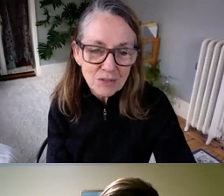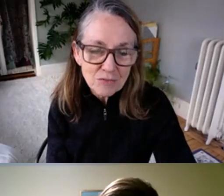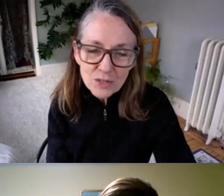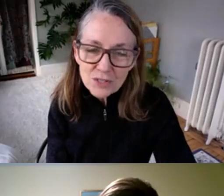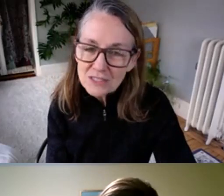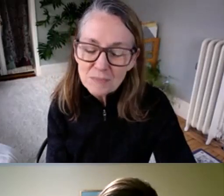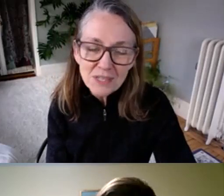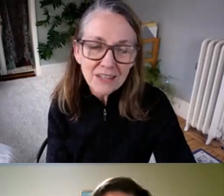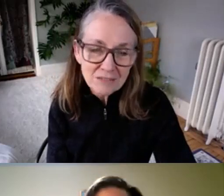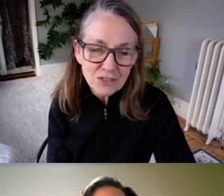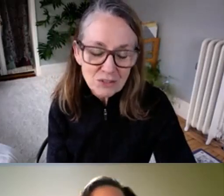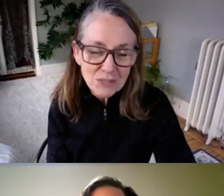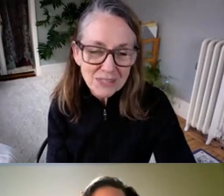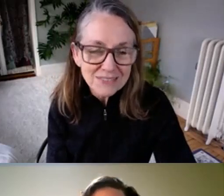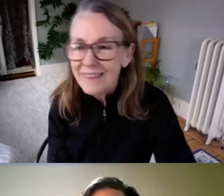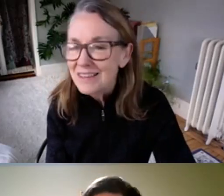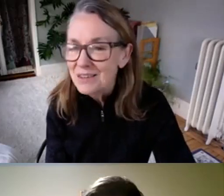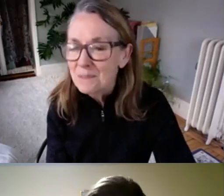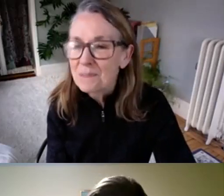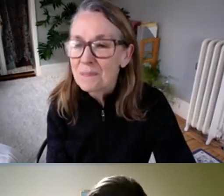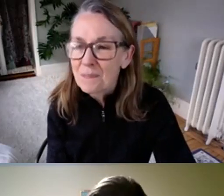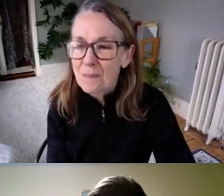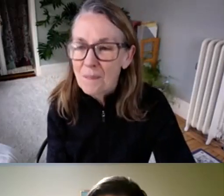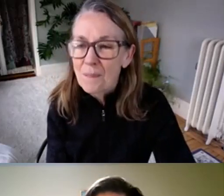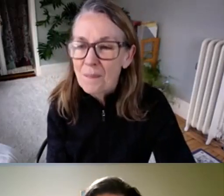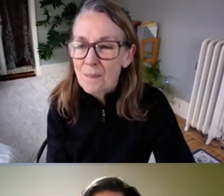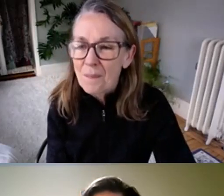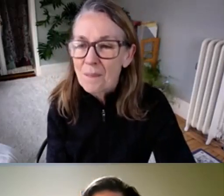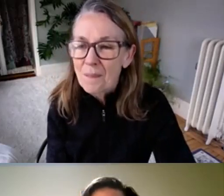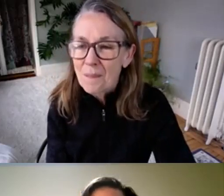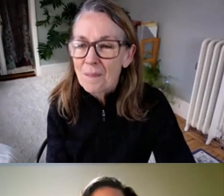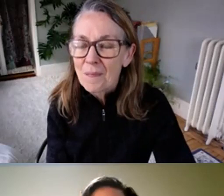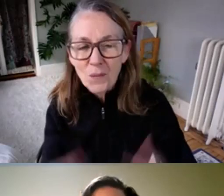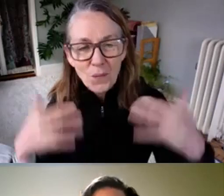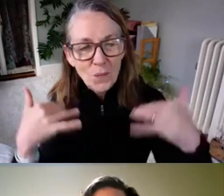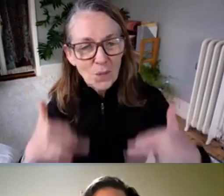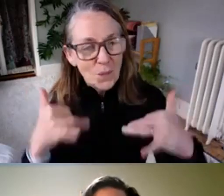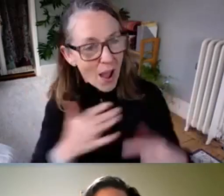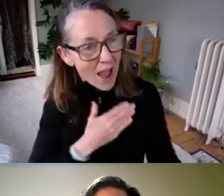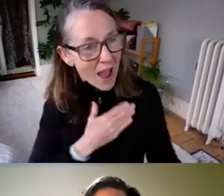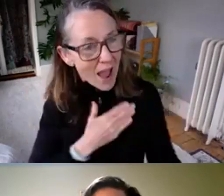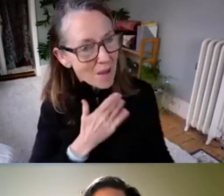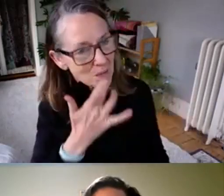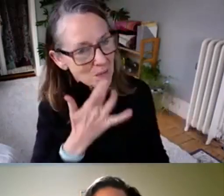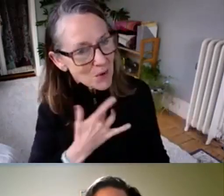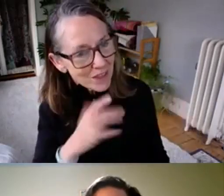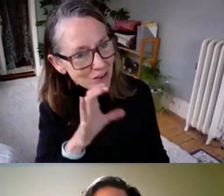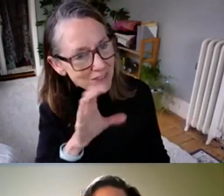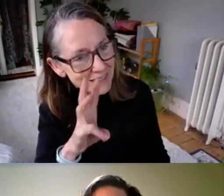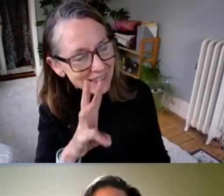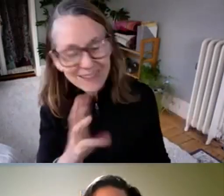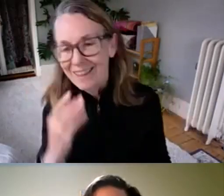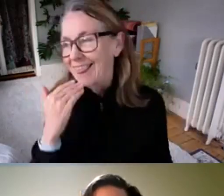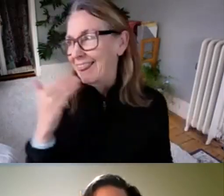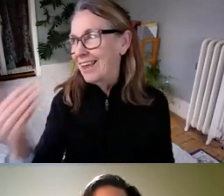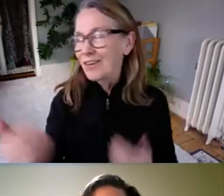I'm looking forward to this meeting and future meetings. Thank you. Cat out of the bag. Happy birthday, Christine. Thank you. Thank you. And